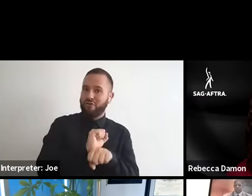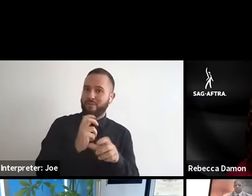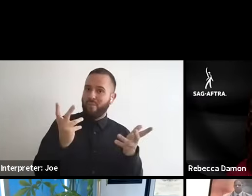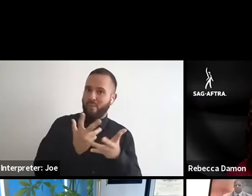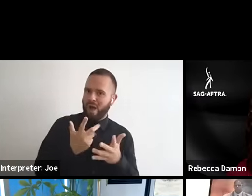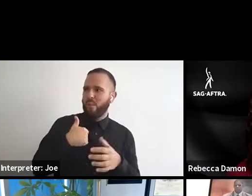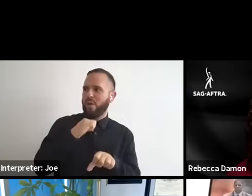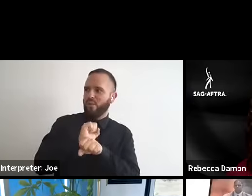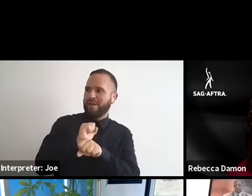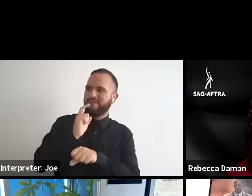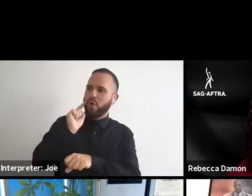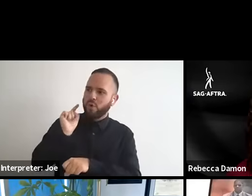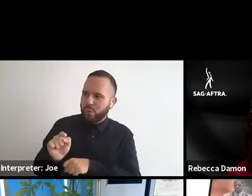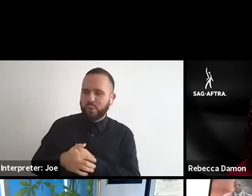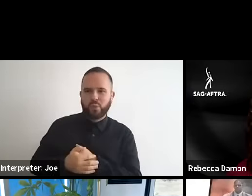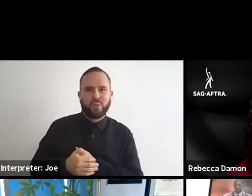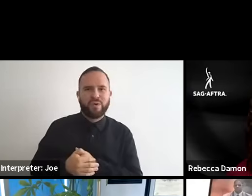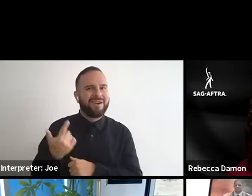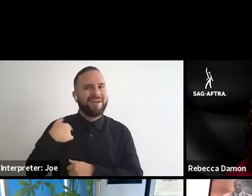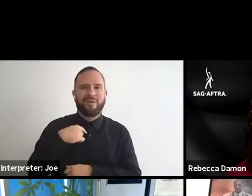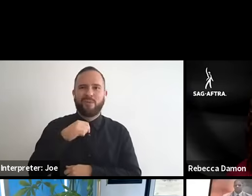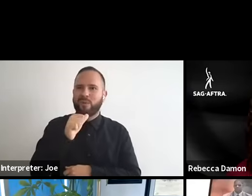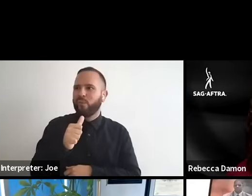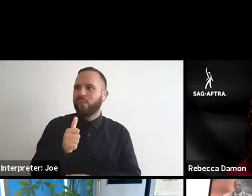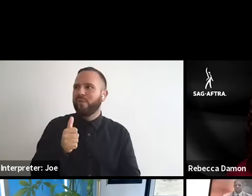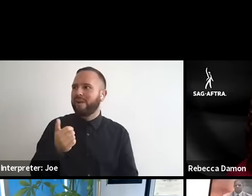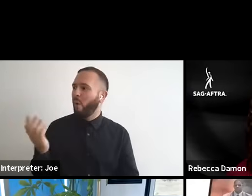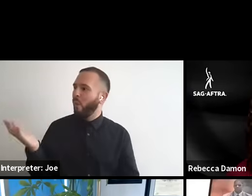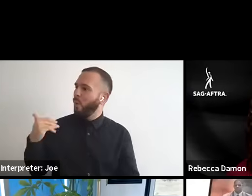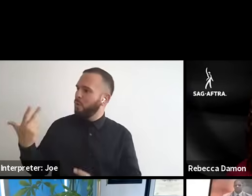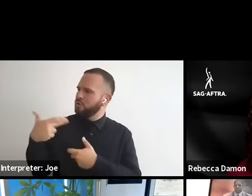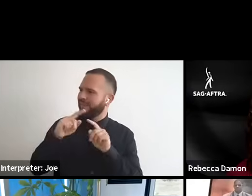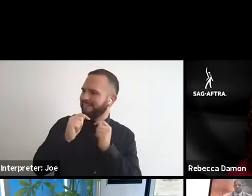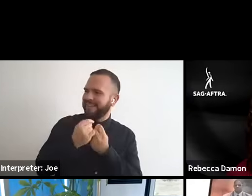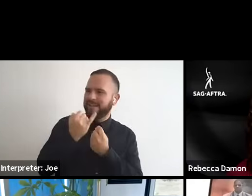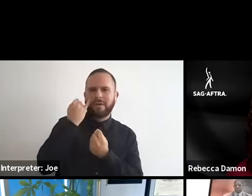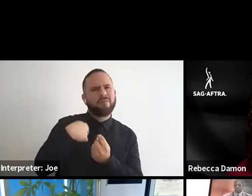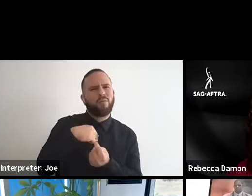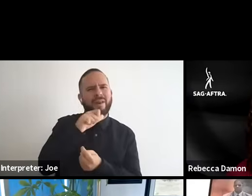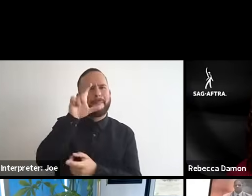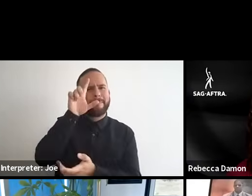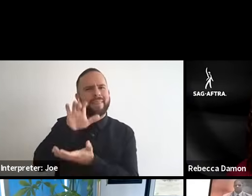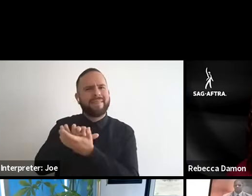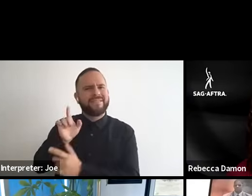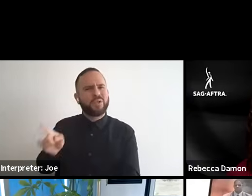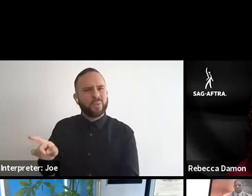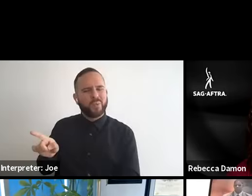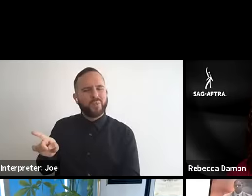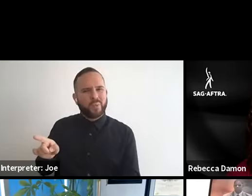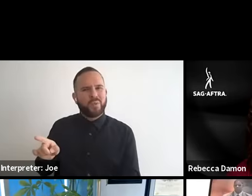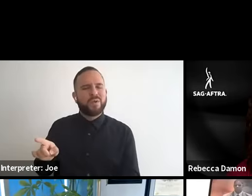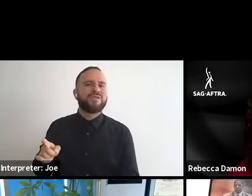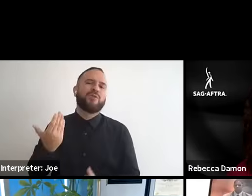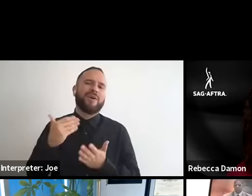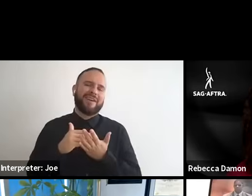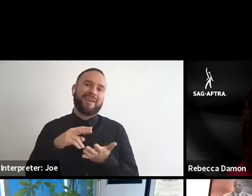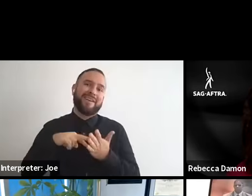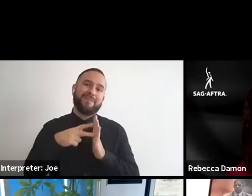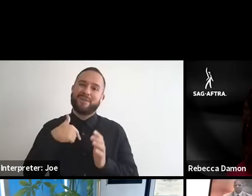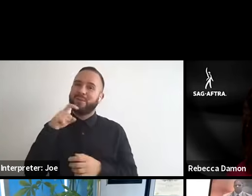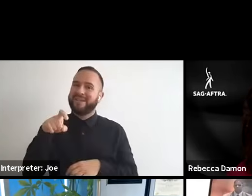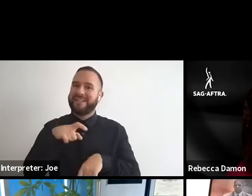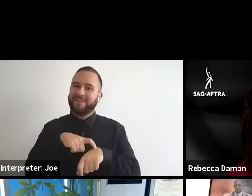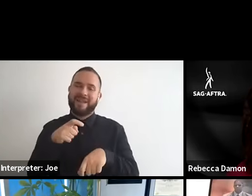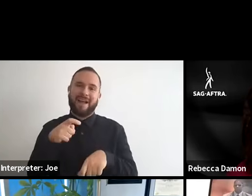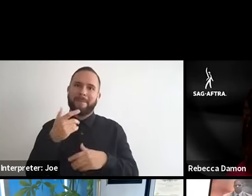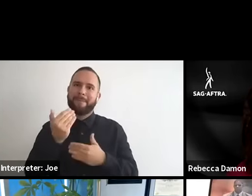wouldn't take you on, at least anyone legitimate wouldn't, if it wasn't the case. So knowing that, it does take a little time, like as if you hired an assistant or